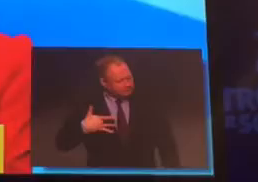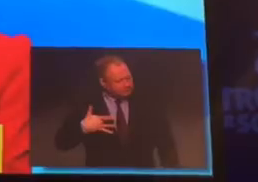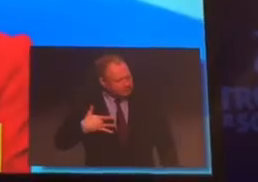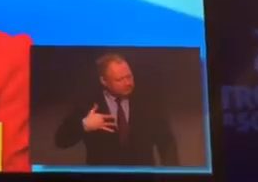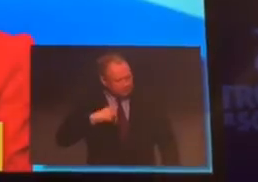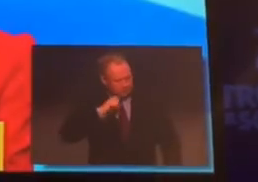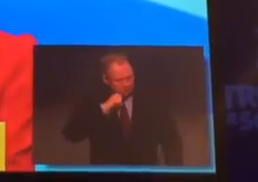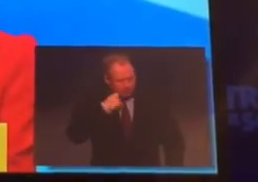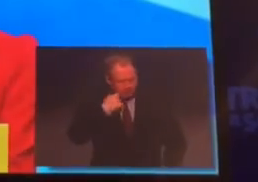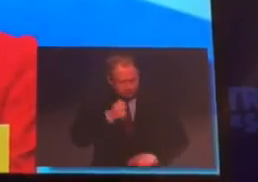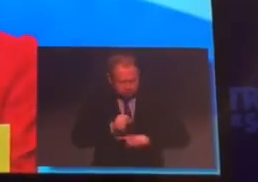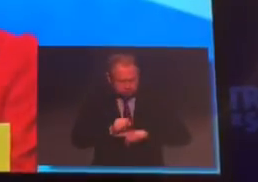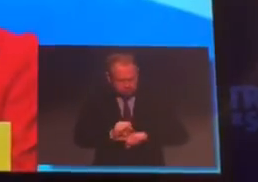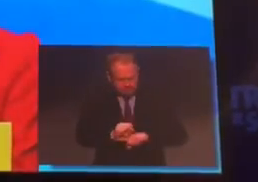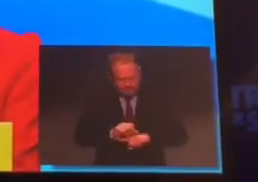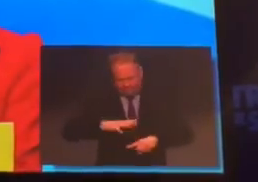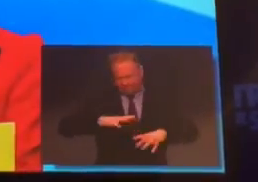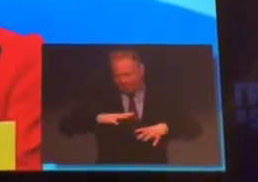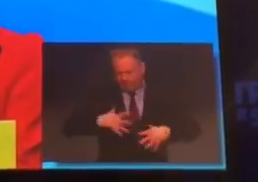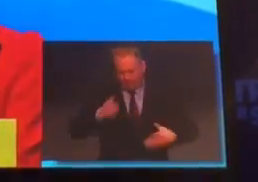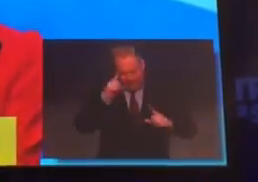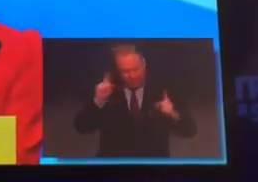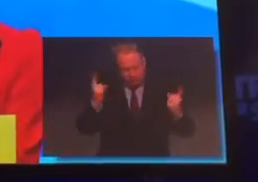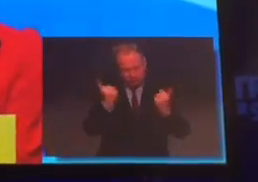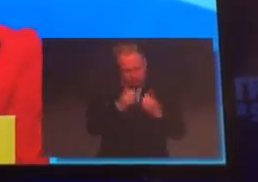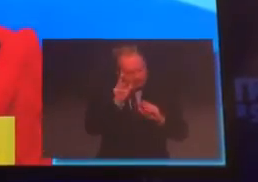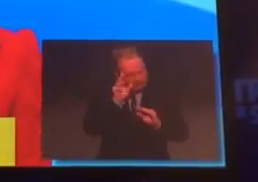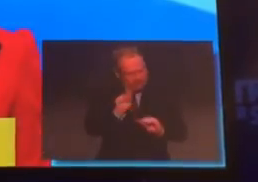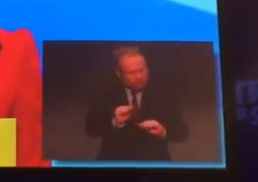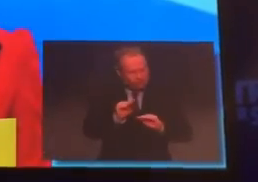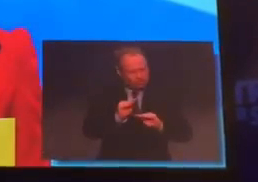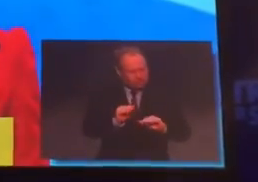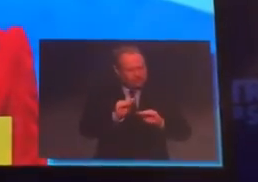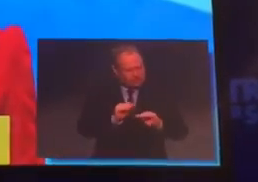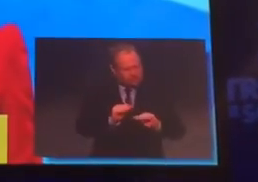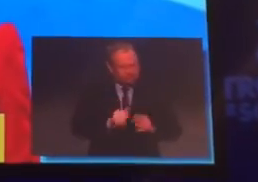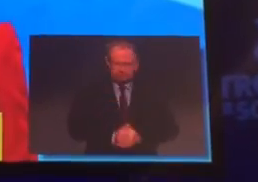free access to our universities. For as long as the